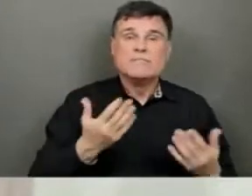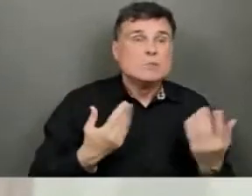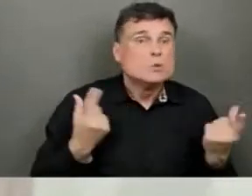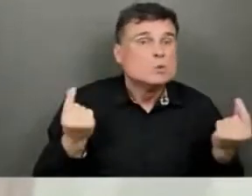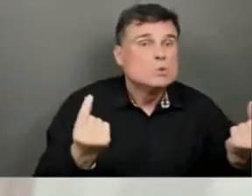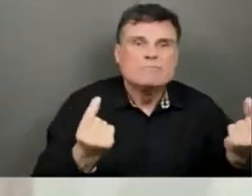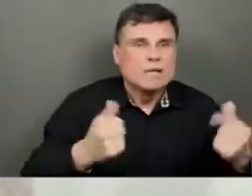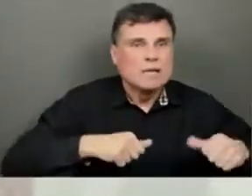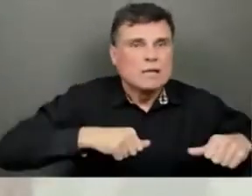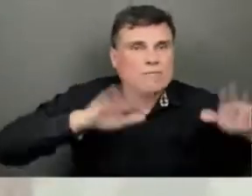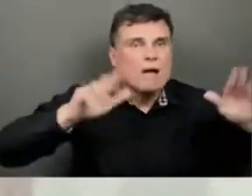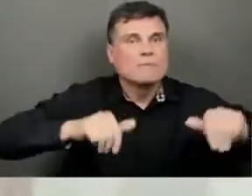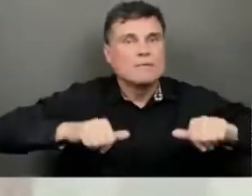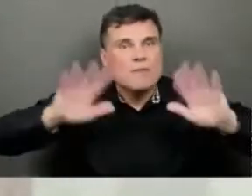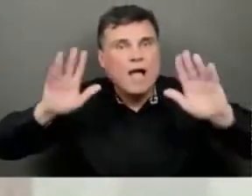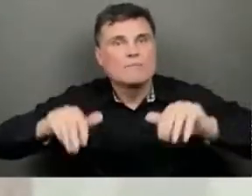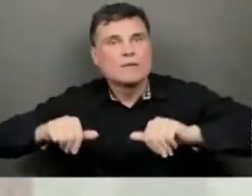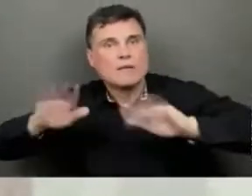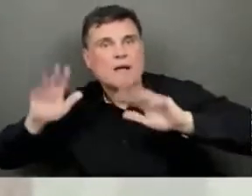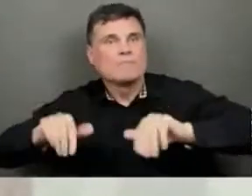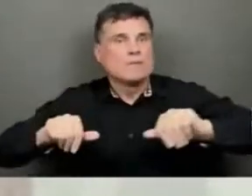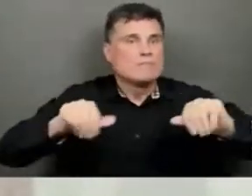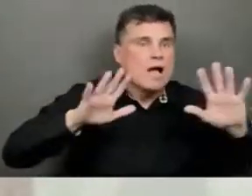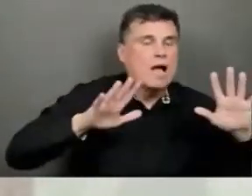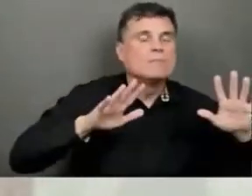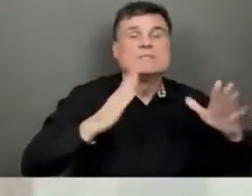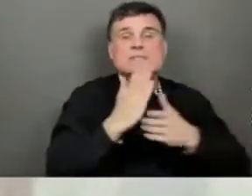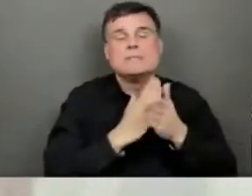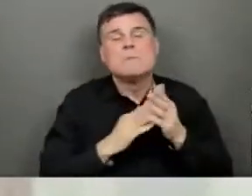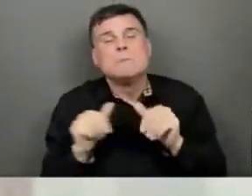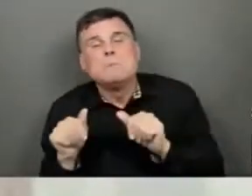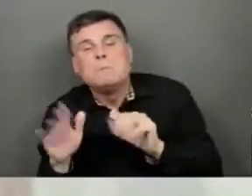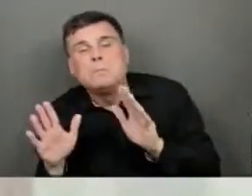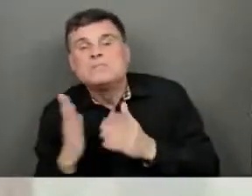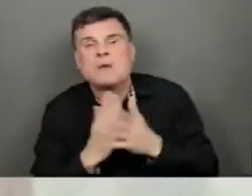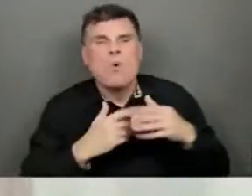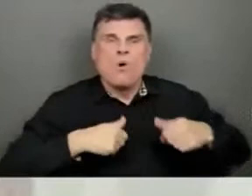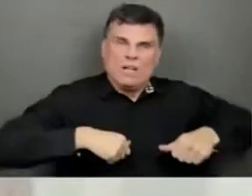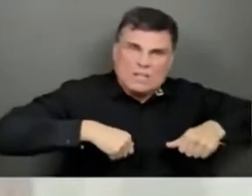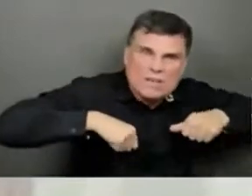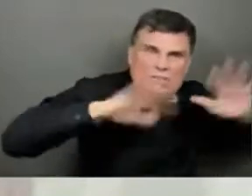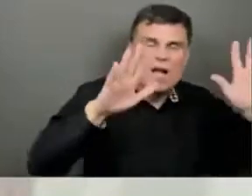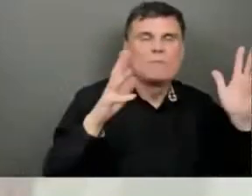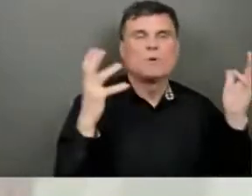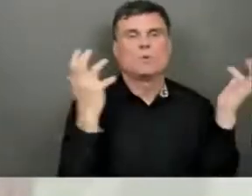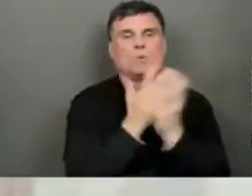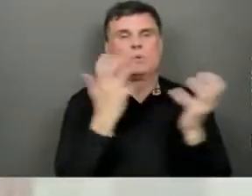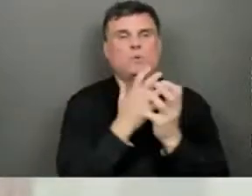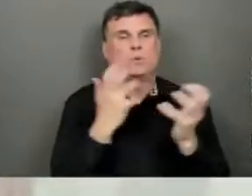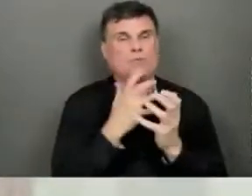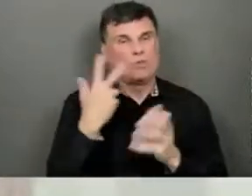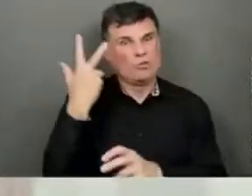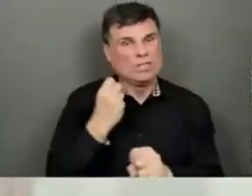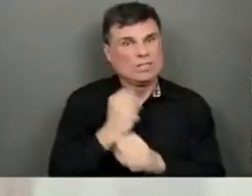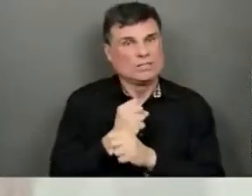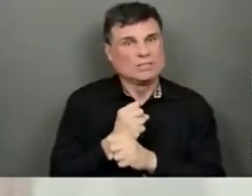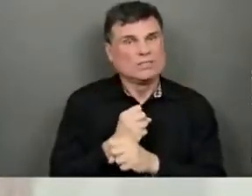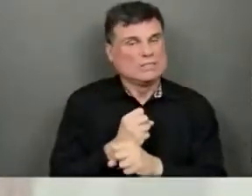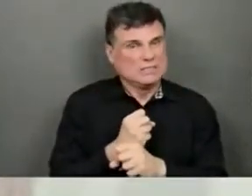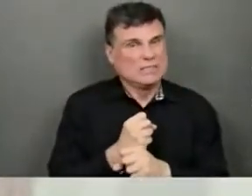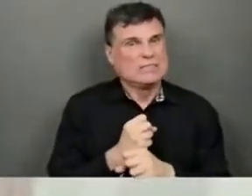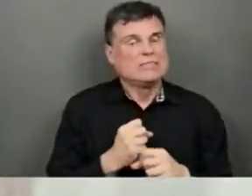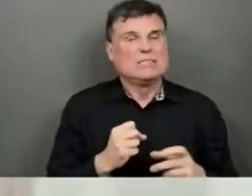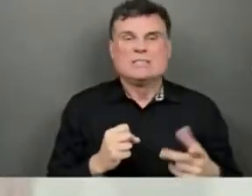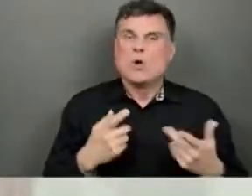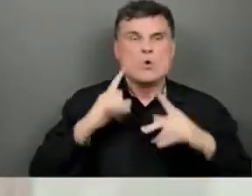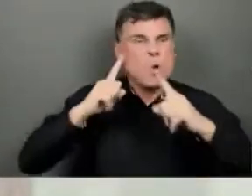how the impacts of both the virus and the measures that we've put in place to deal with this virus have impacted our seniors